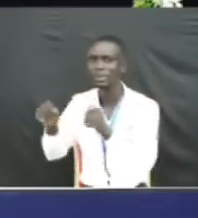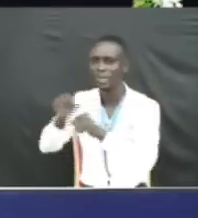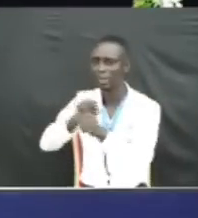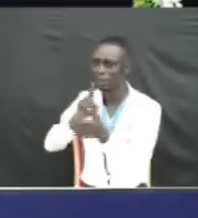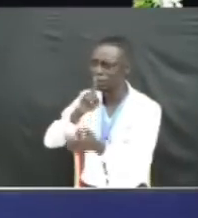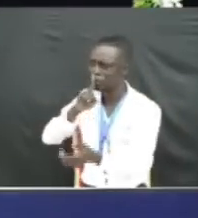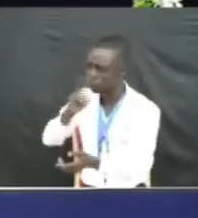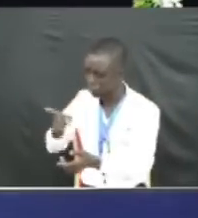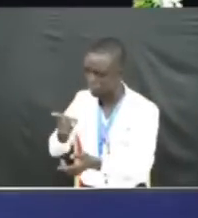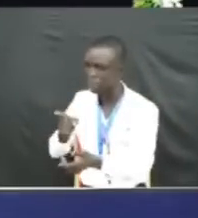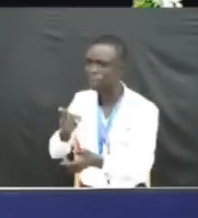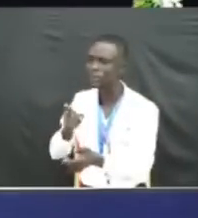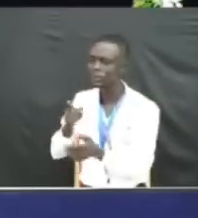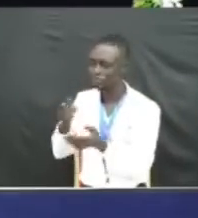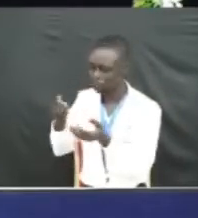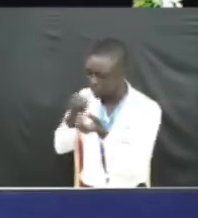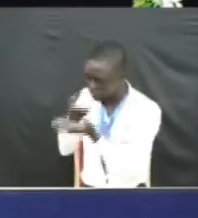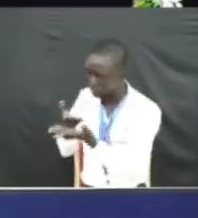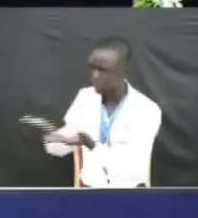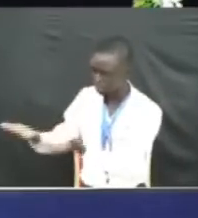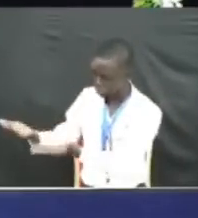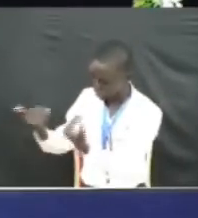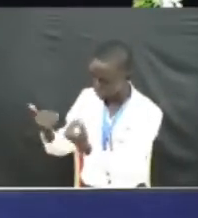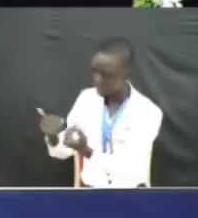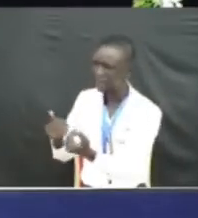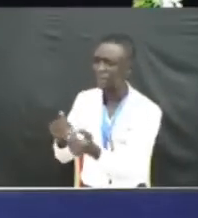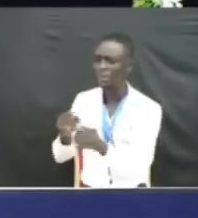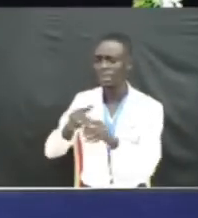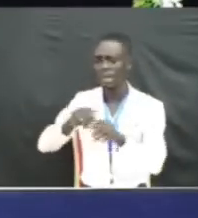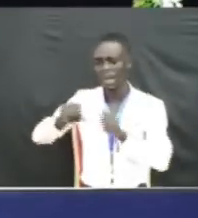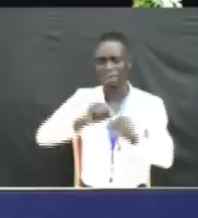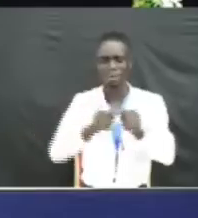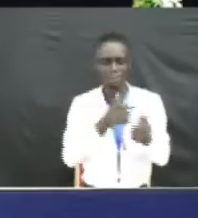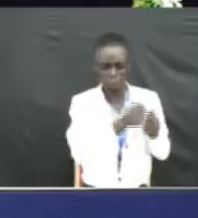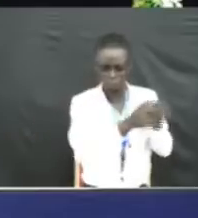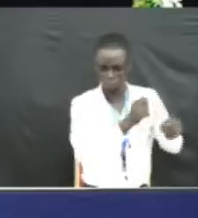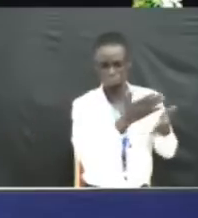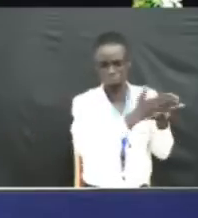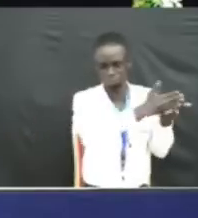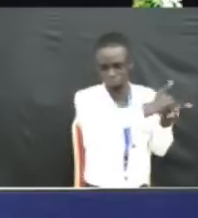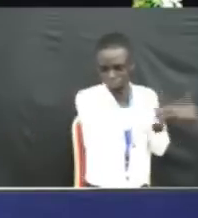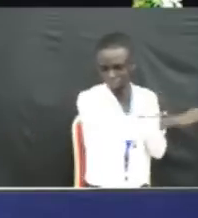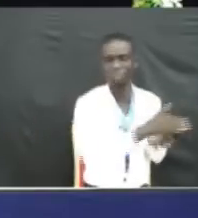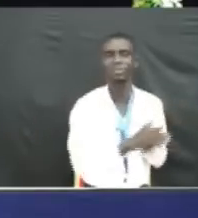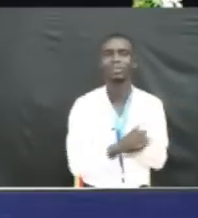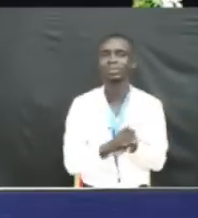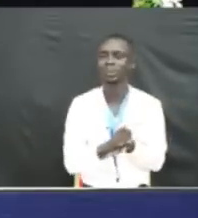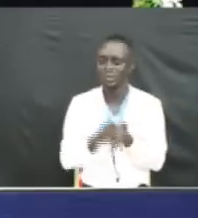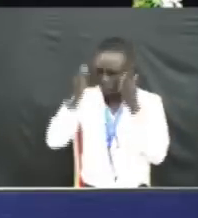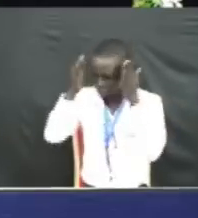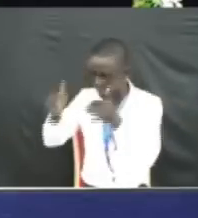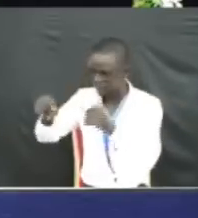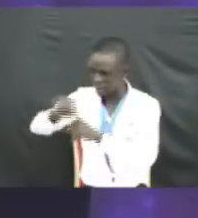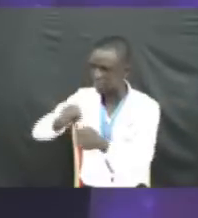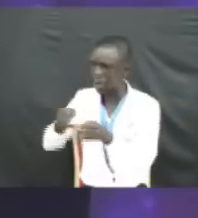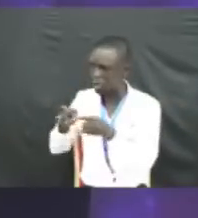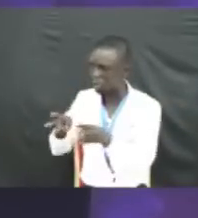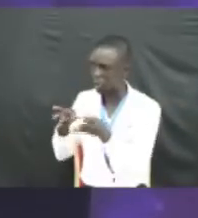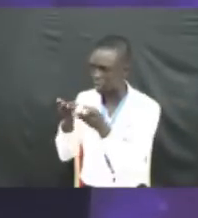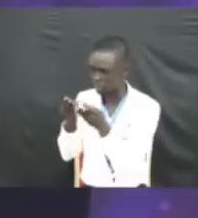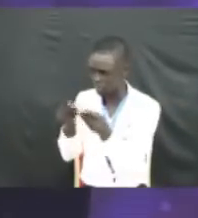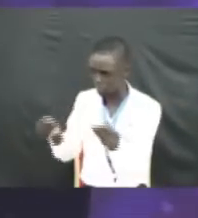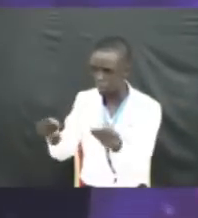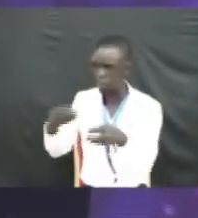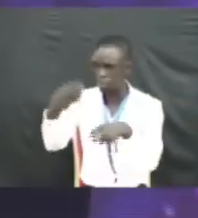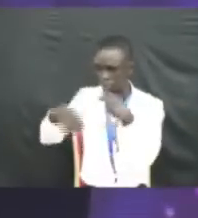us focus on data. Let us excuse insults and propaganda. And let us focus on solving problems that face